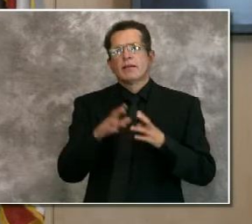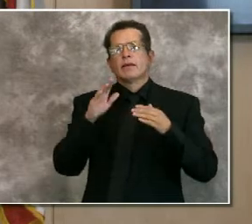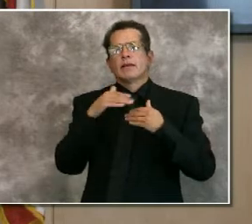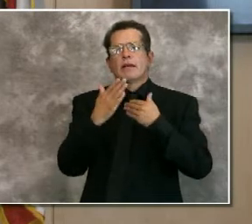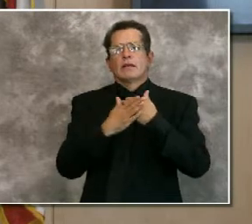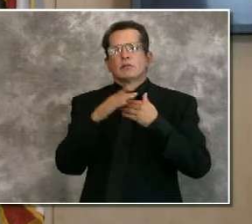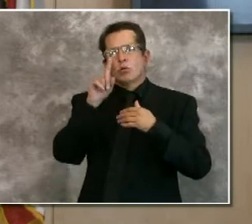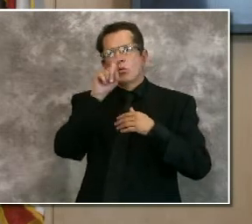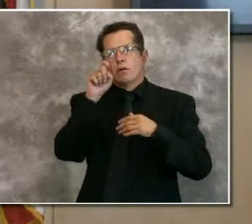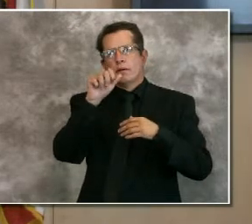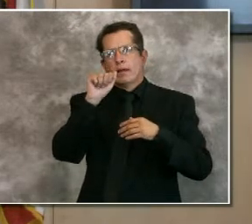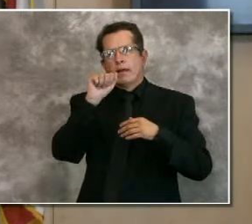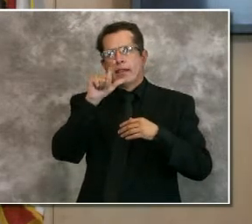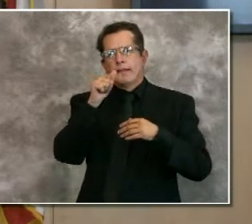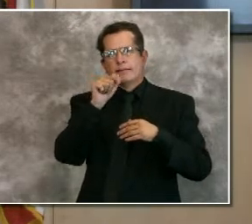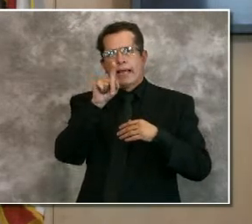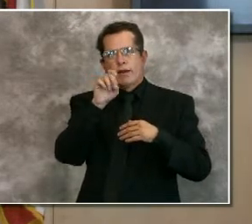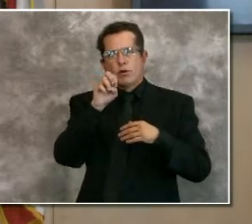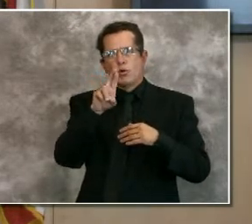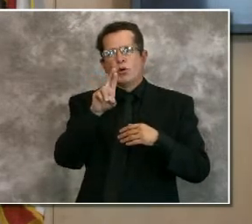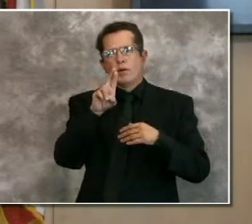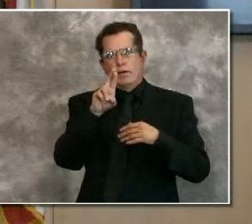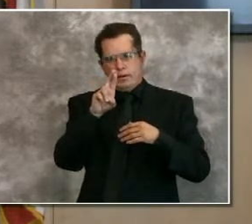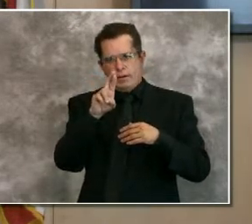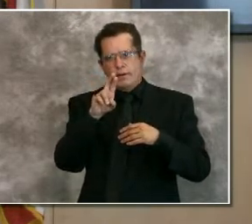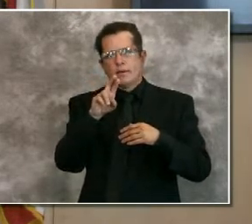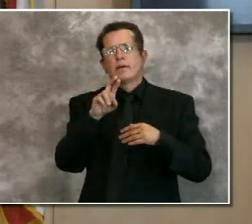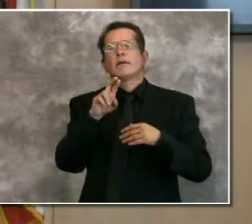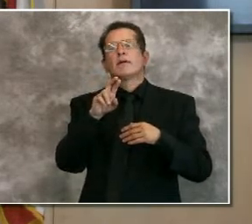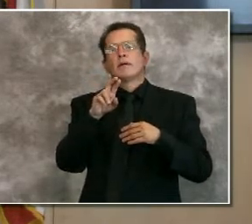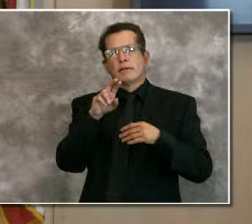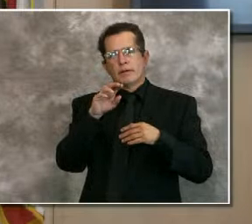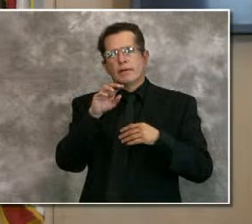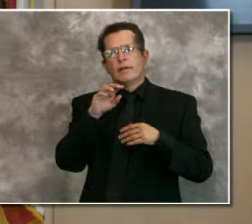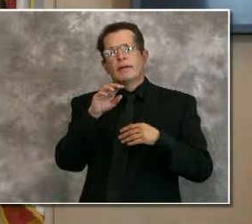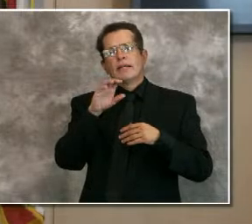It's a question from Alexandra Meeks with CNN about anticipated